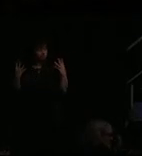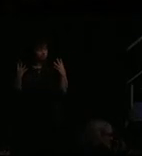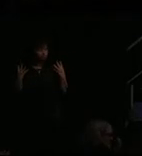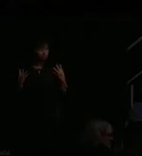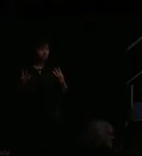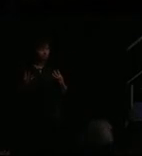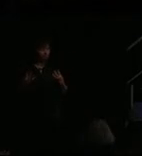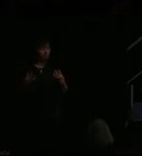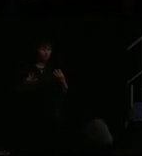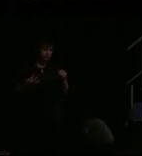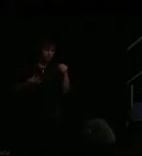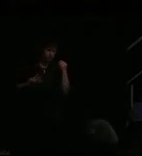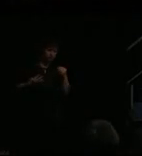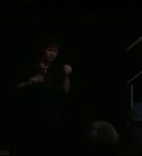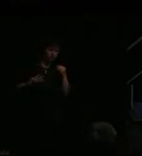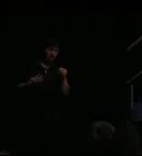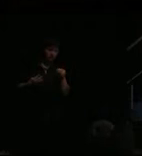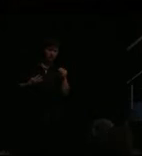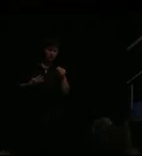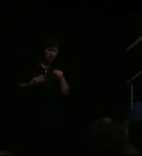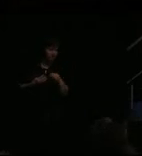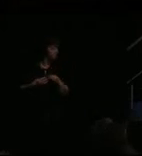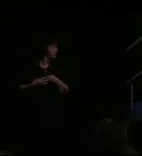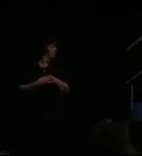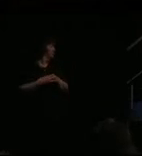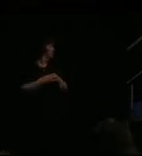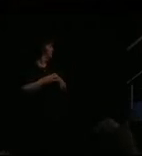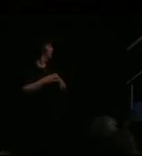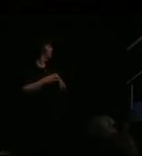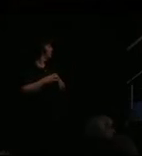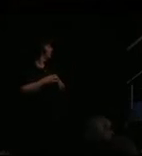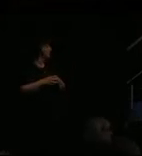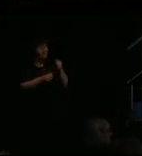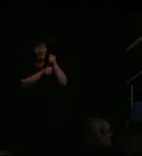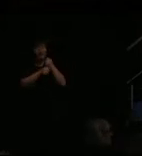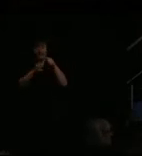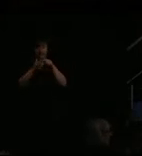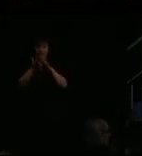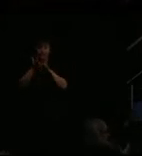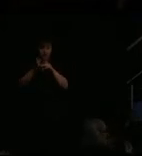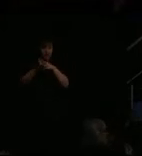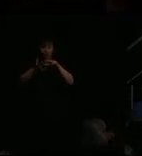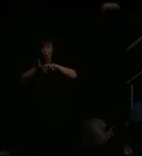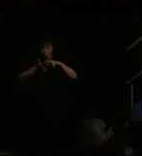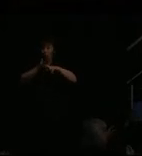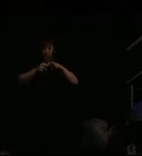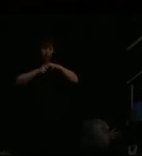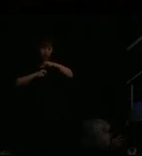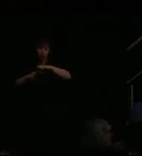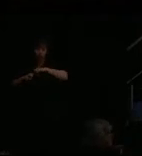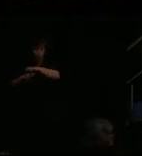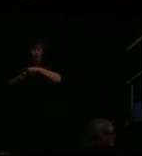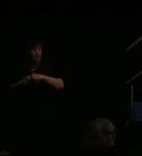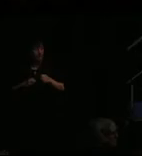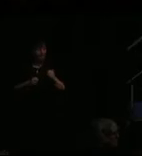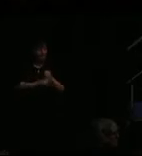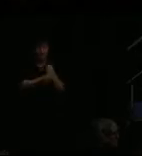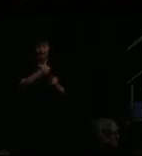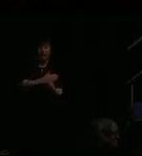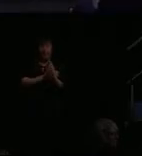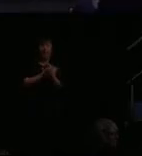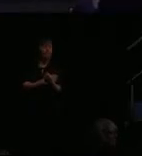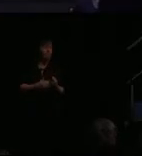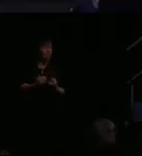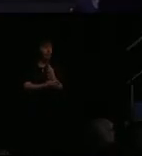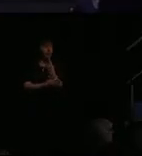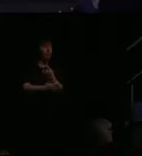give the microphone to the gorgeous Gemma. This is Gemma, who Vesna said organized the whole trip, made it happen. And she has a